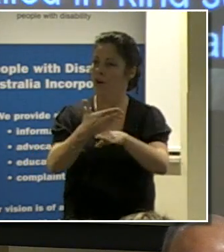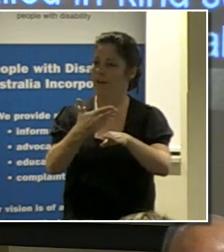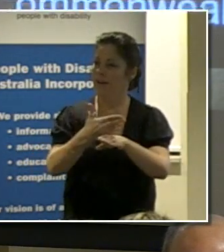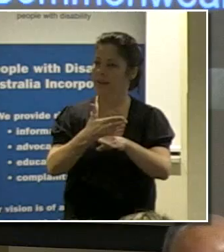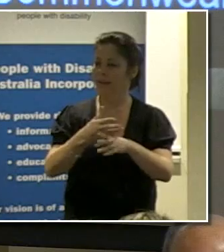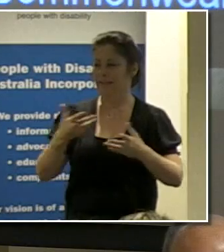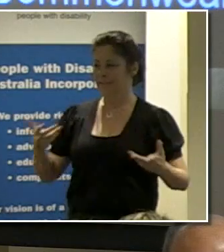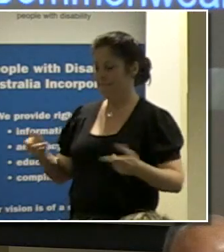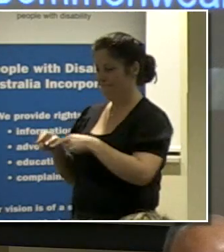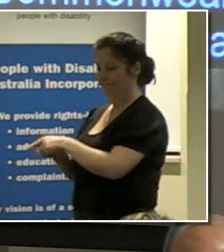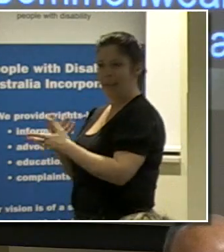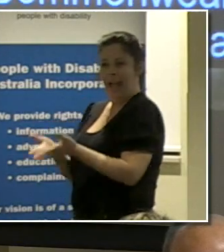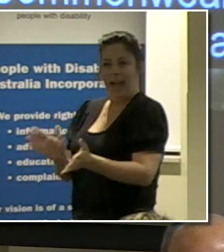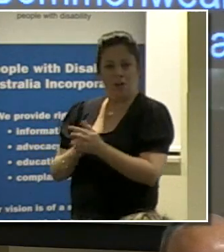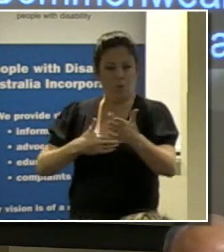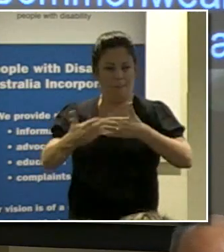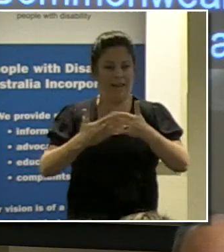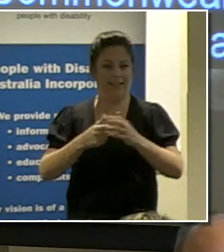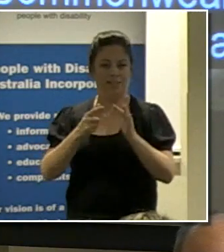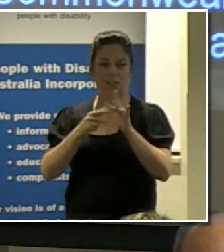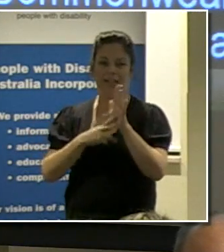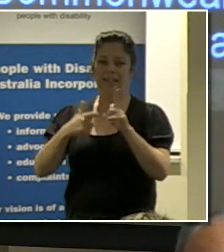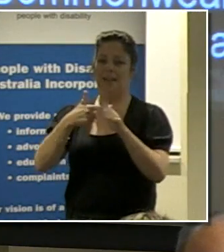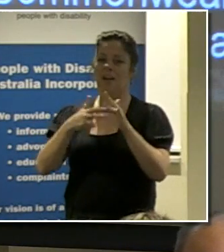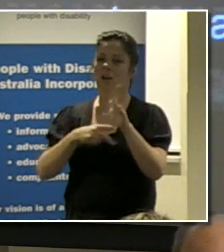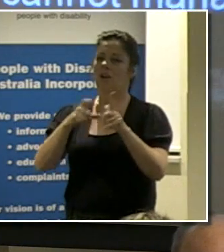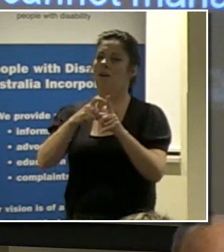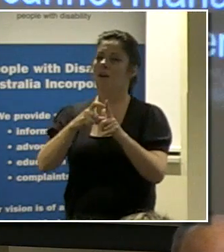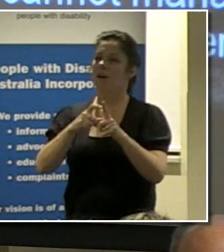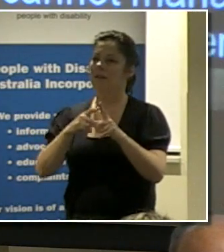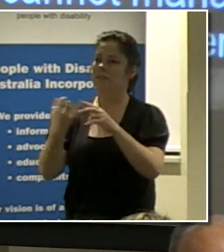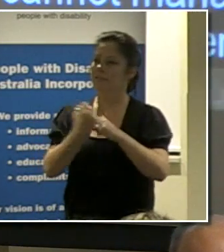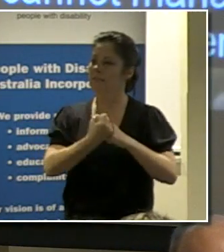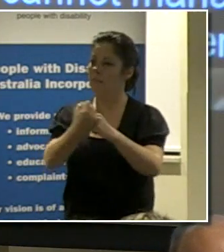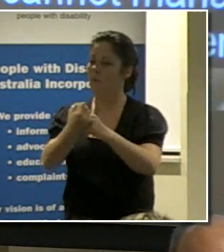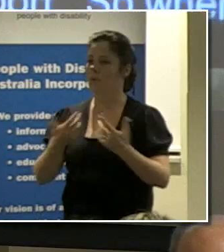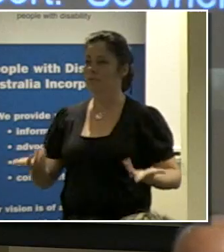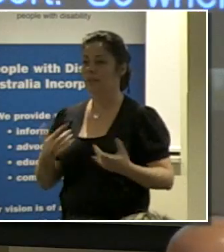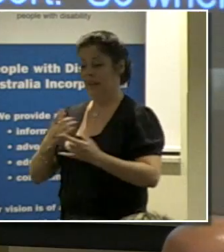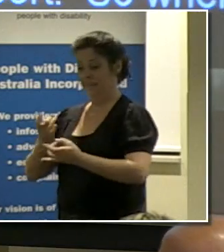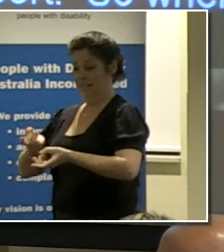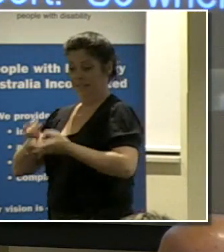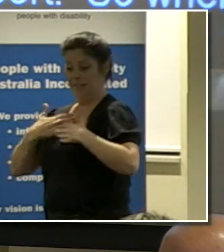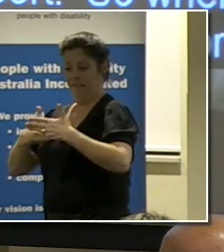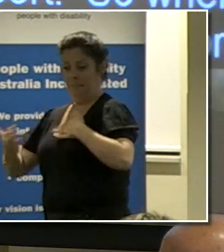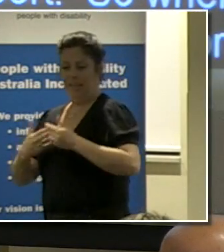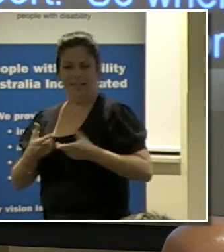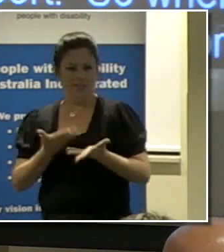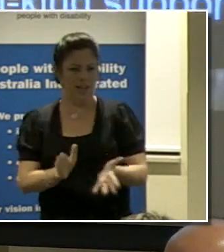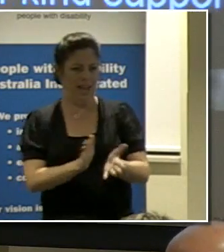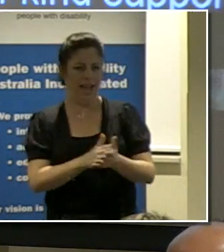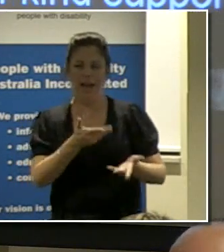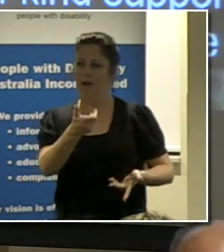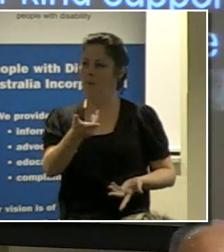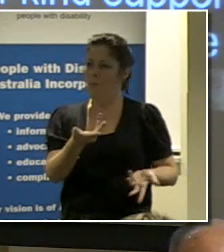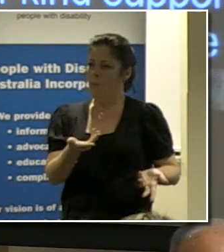an in-kind support. So whenever anyone has an in-kind support, they can't fully self-manage. The